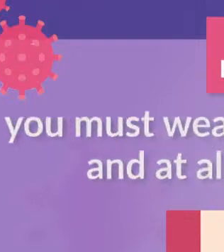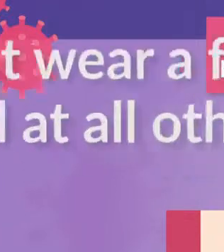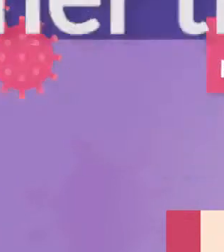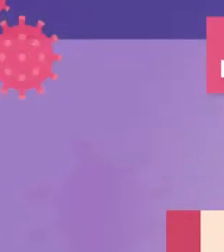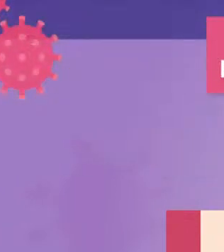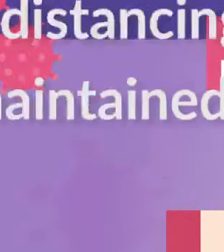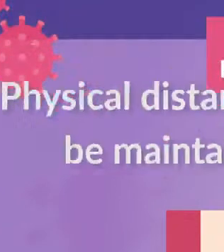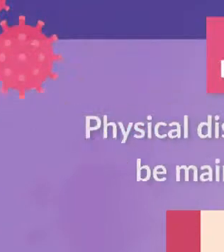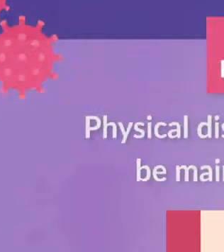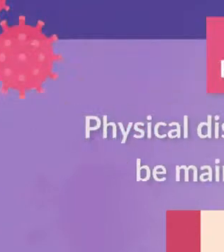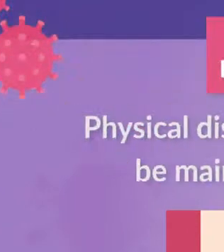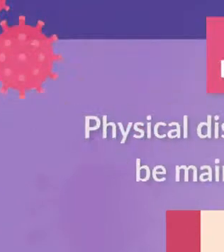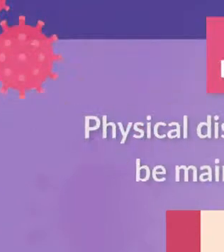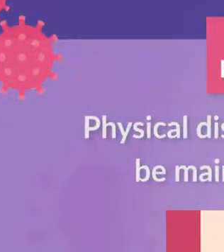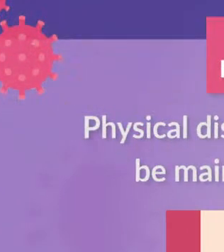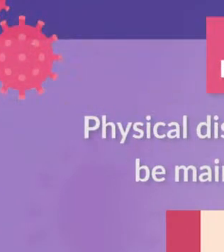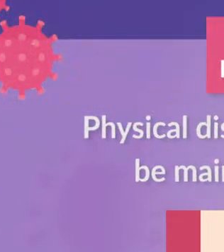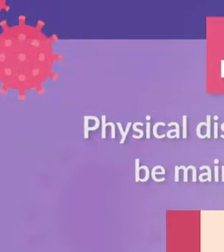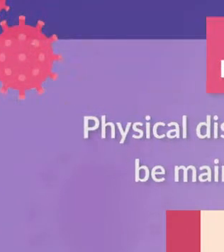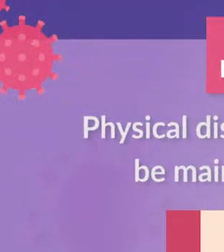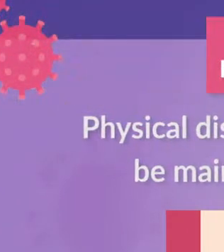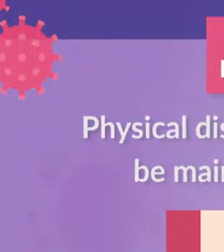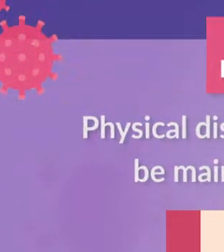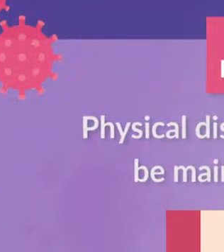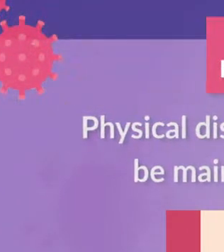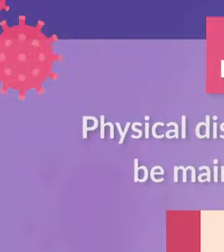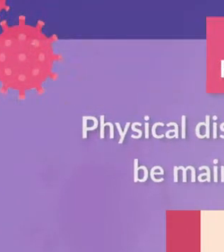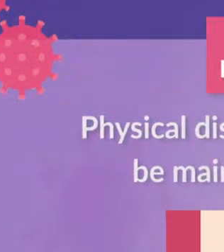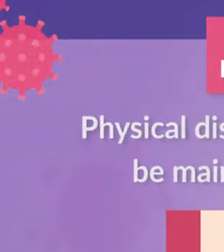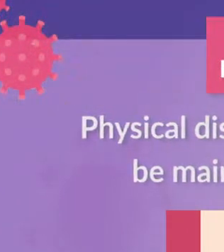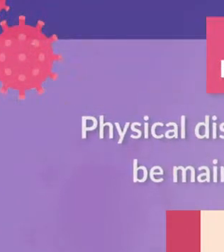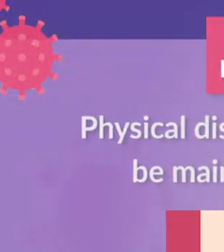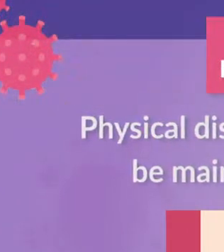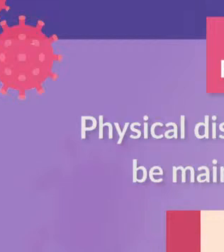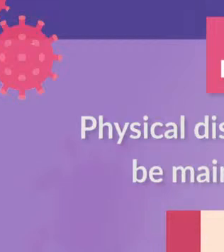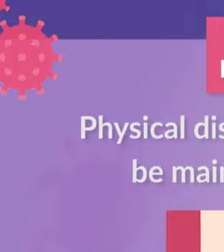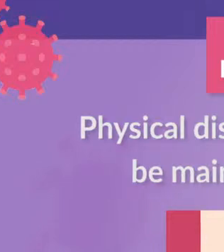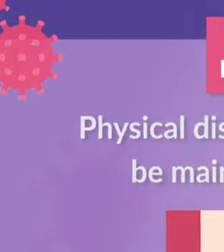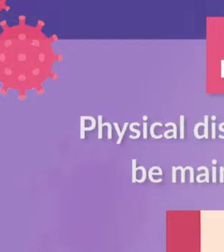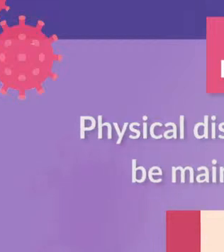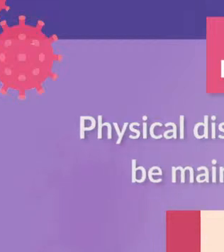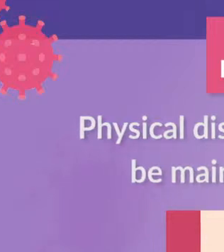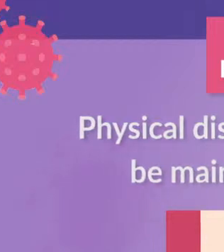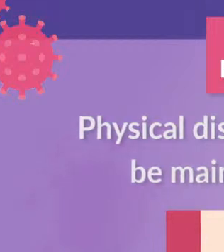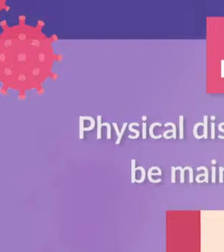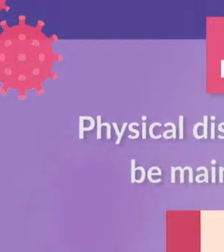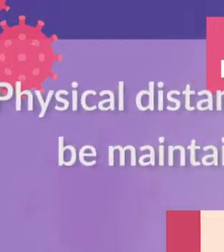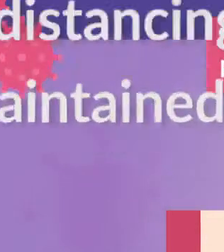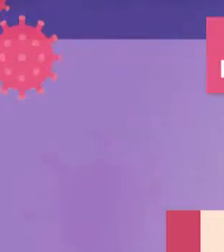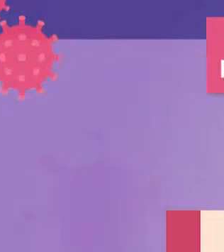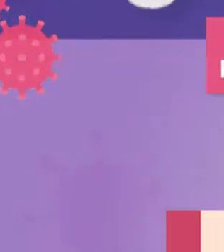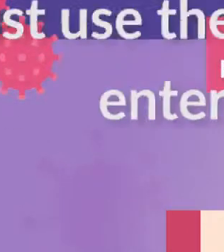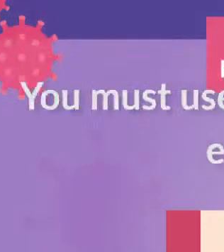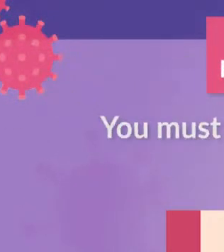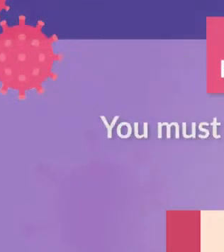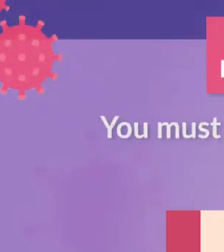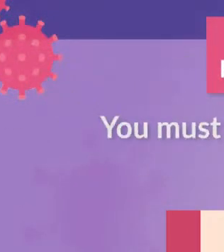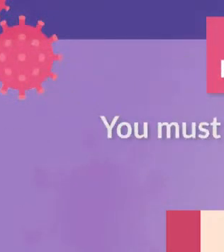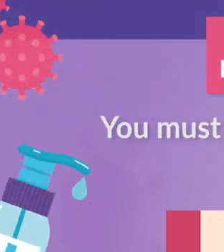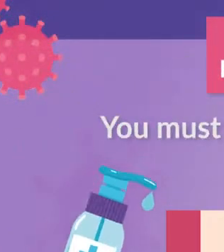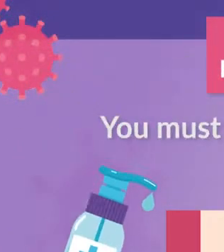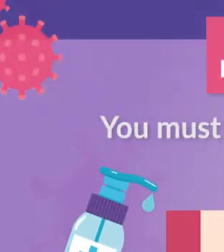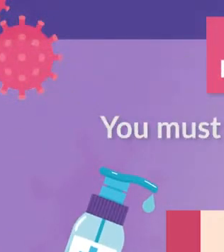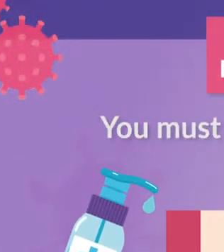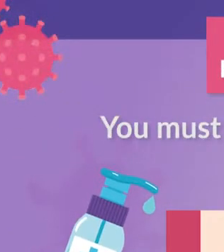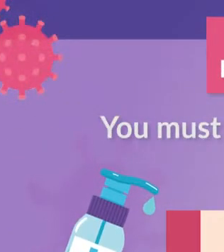table. Physical distancing of at least 6 feet, 2 meters, must be maintained during any waiting or queuing, and you must use the